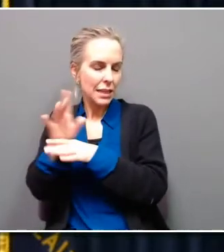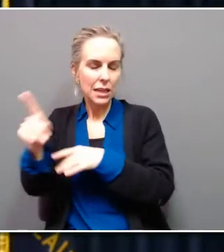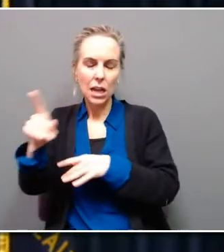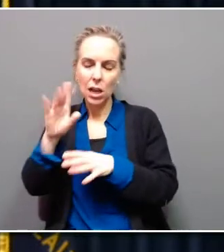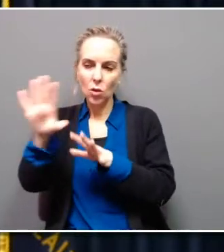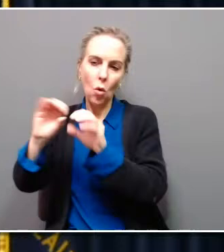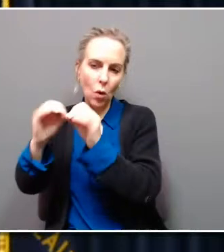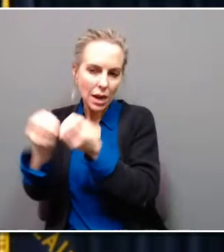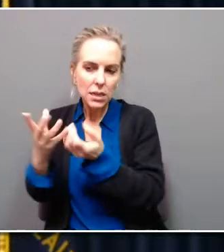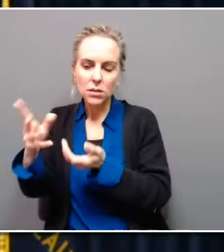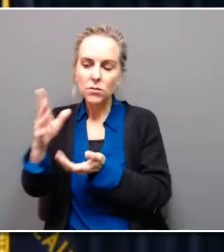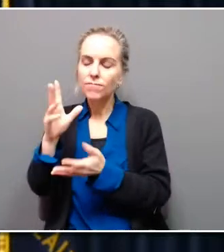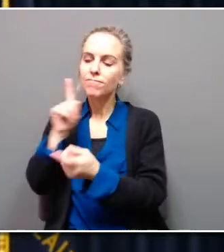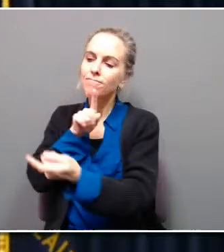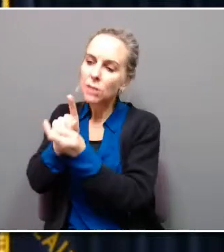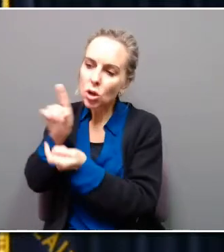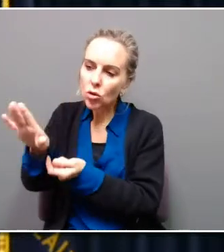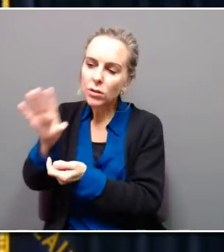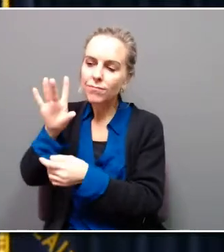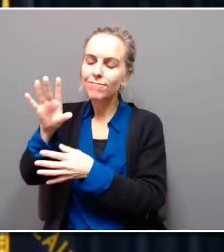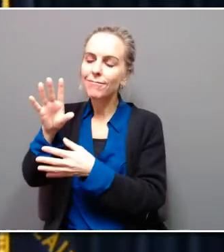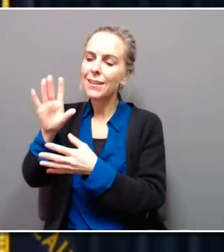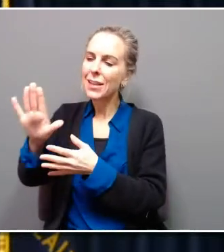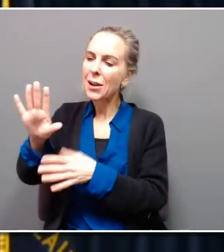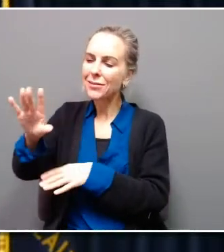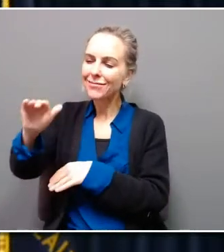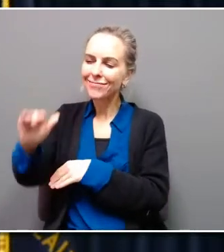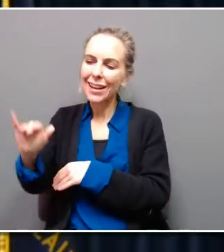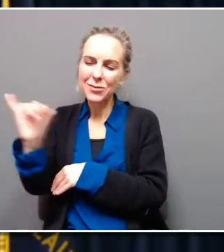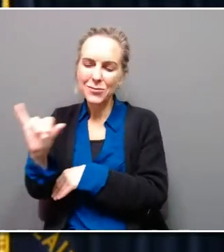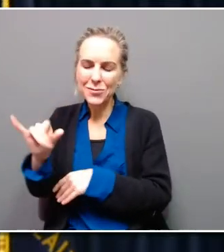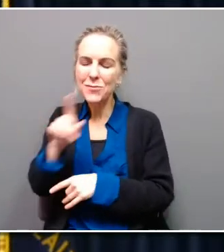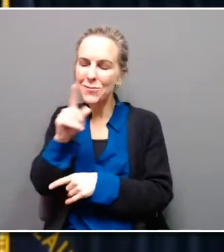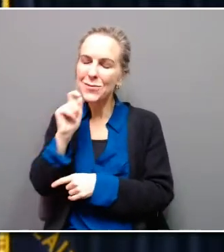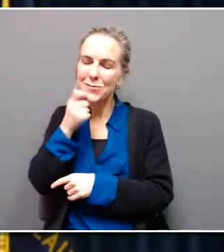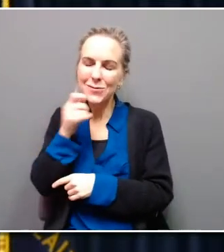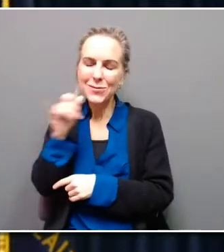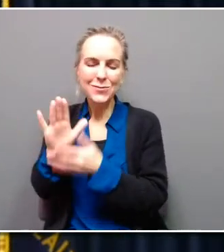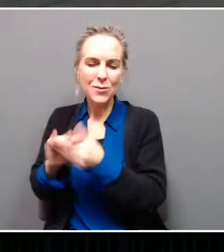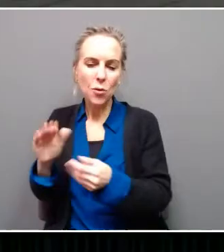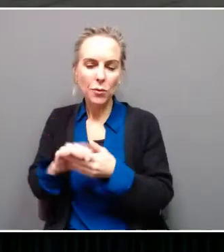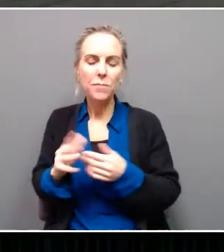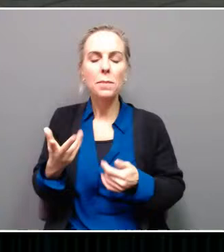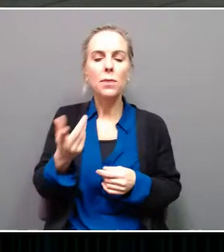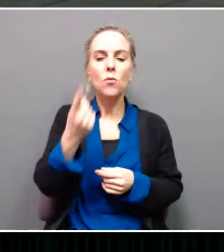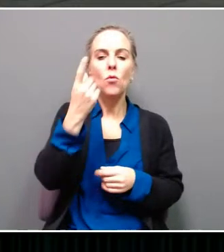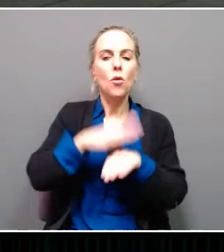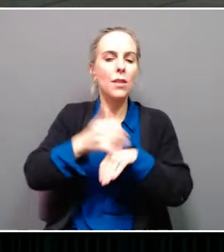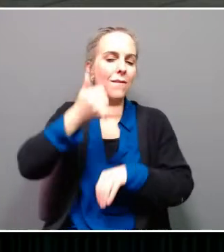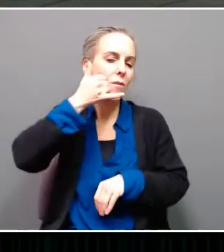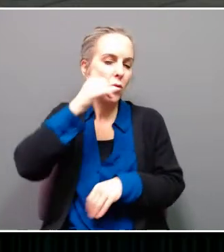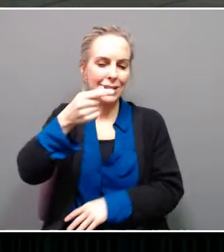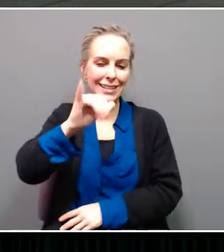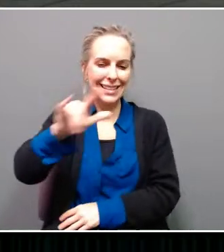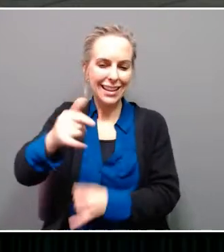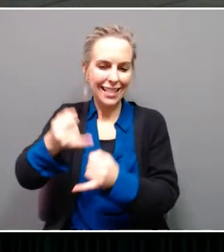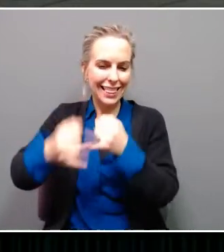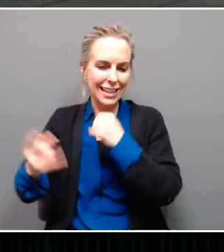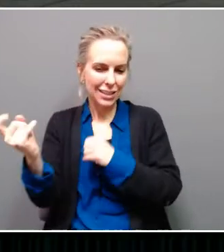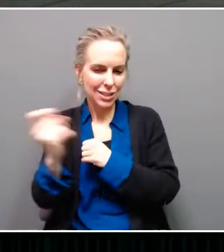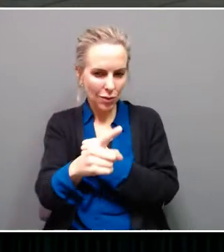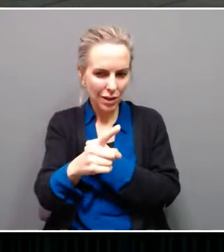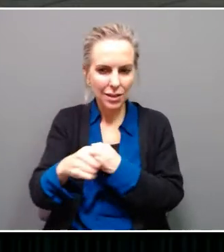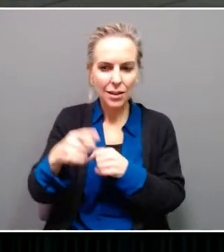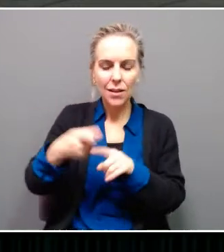to hear about their little one, which is pretty neat too. All right, virtually we got Gil McClanahan with our last question coming out of Huntington,